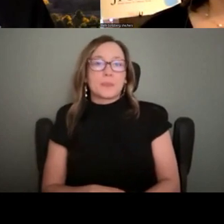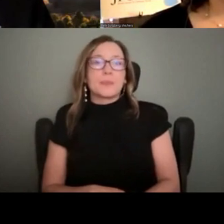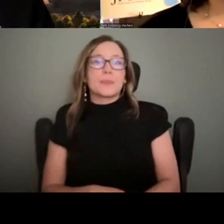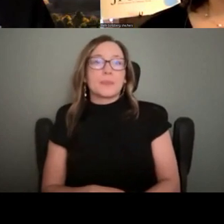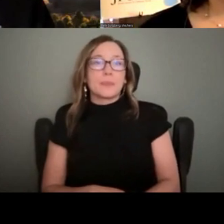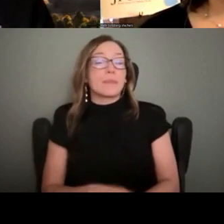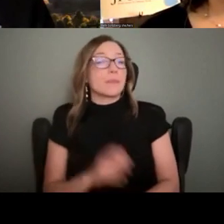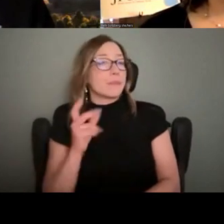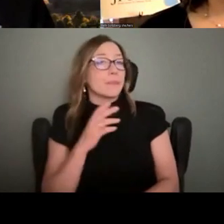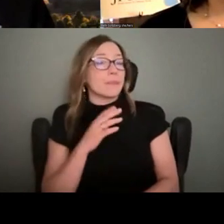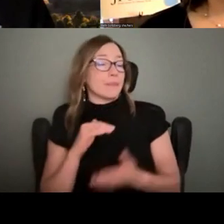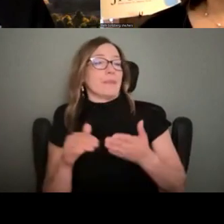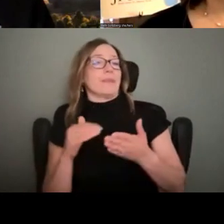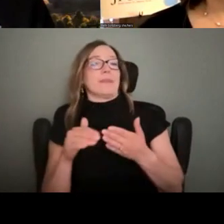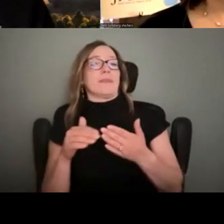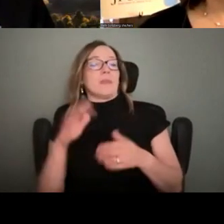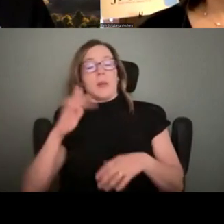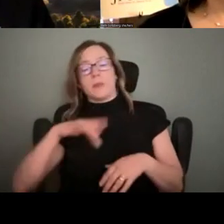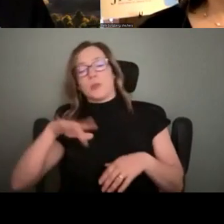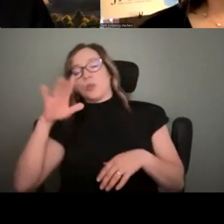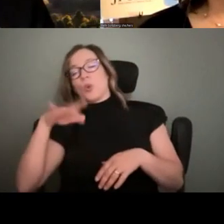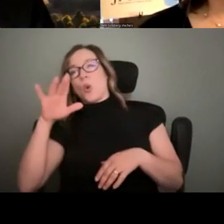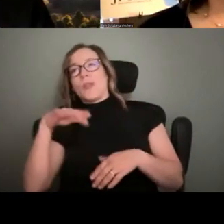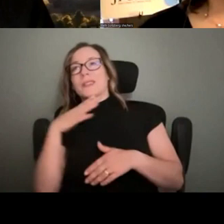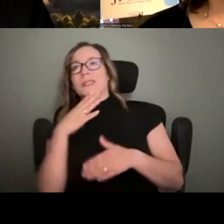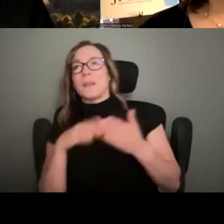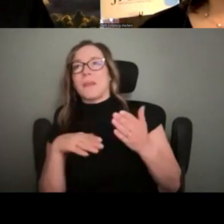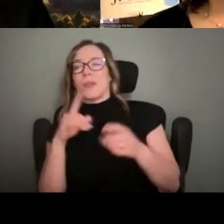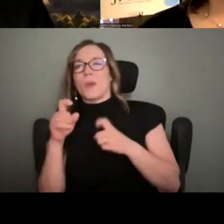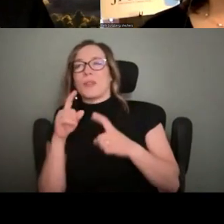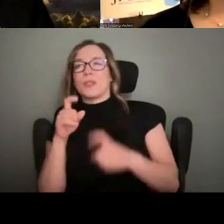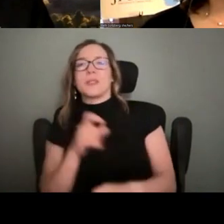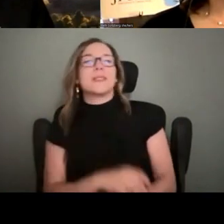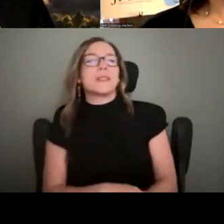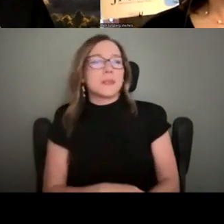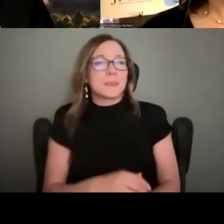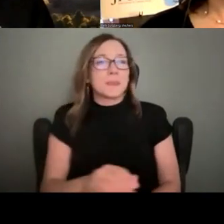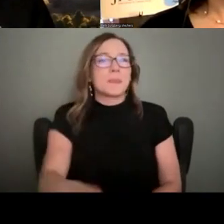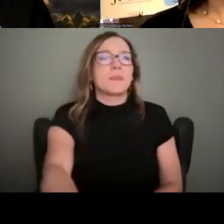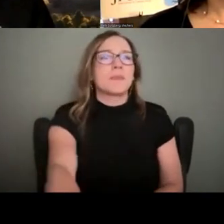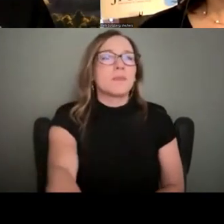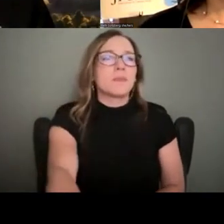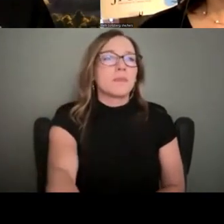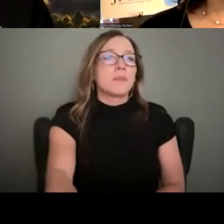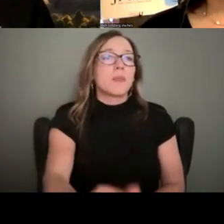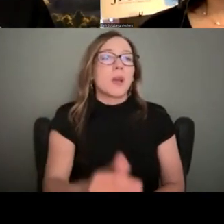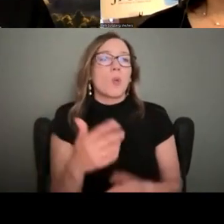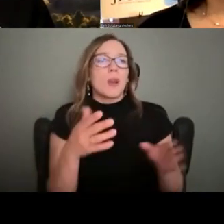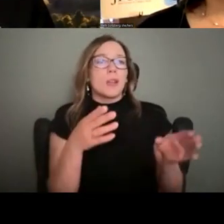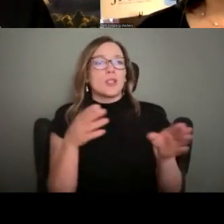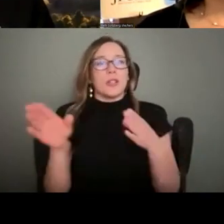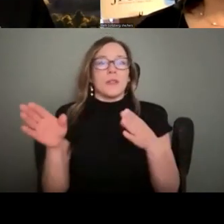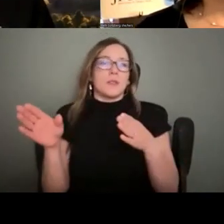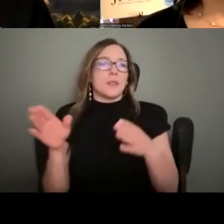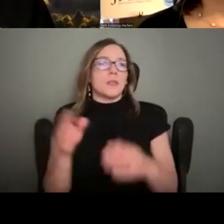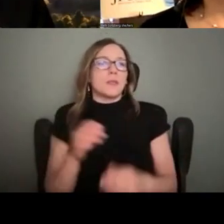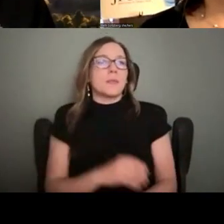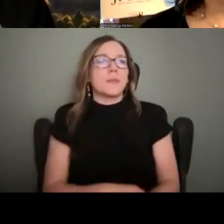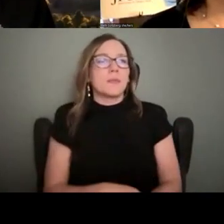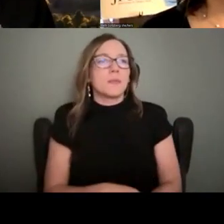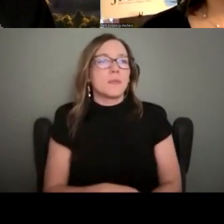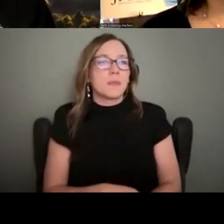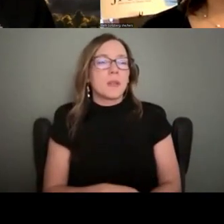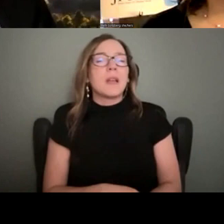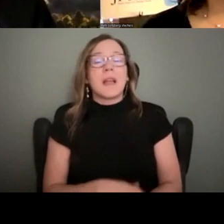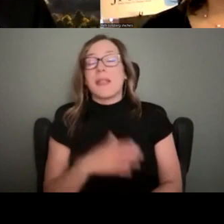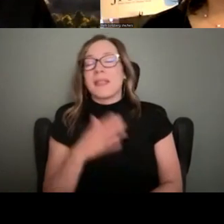All right, excuse me. I was just scrolling through some of the questions again. Okay, if I may shift a little bit, and thank you again, Jennifer. I'll be